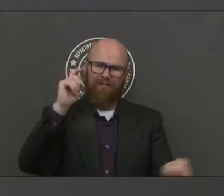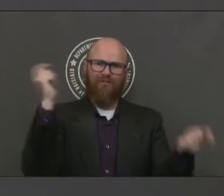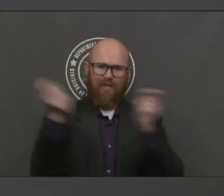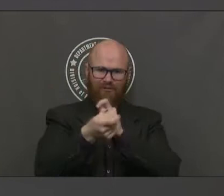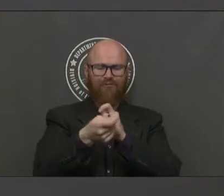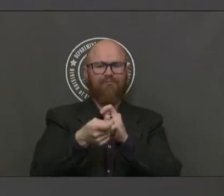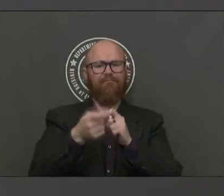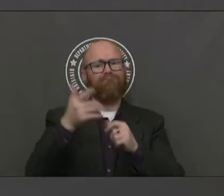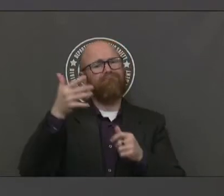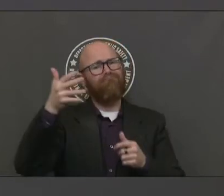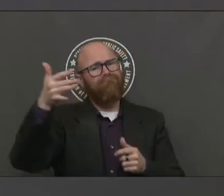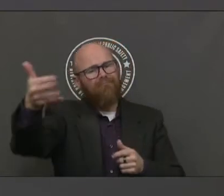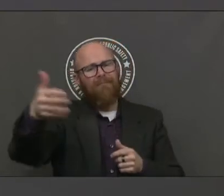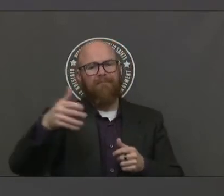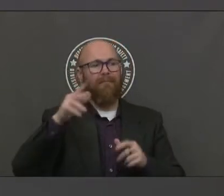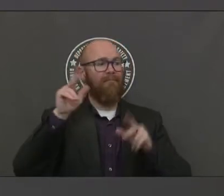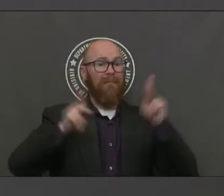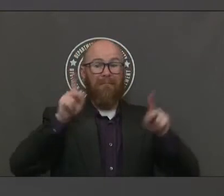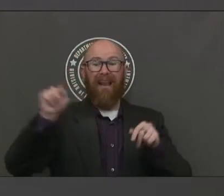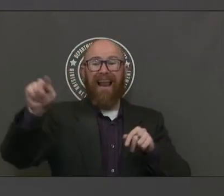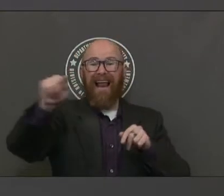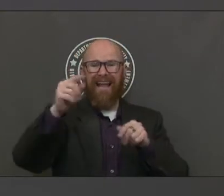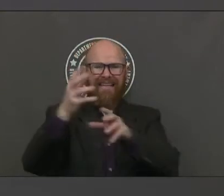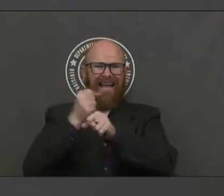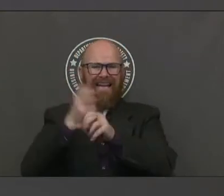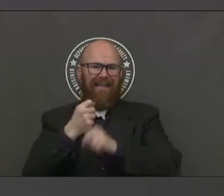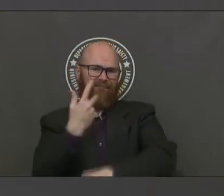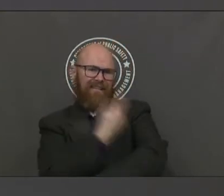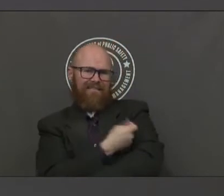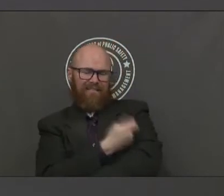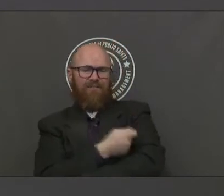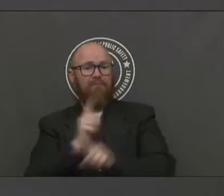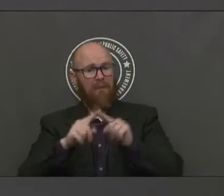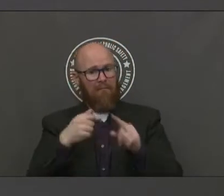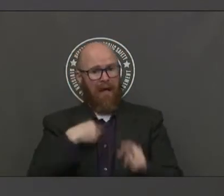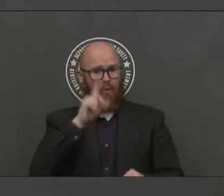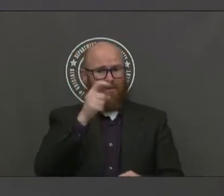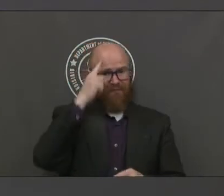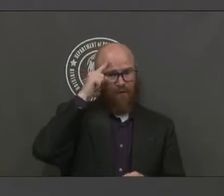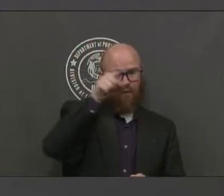become vaccinated, but aren't there still concerns about